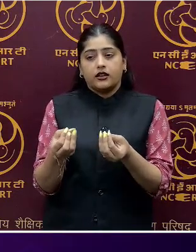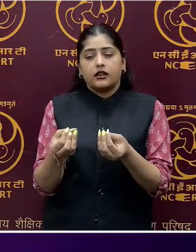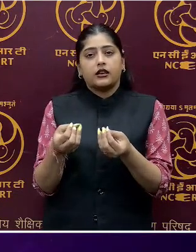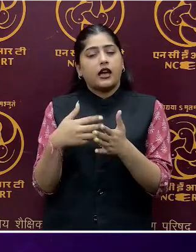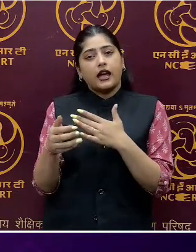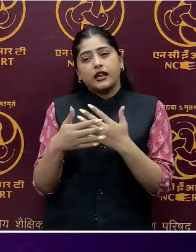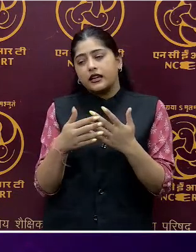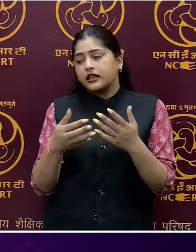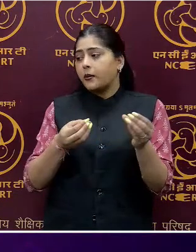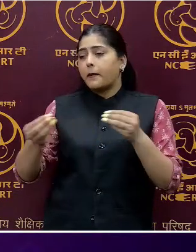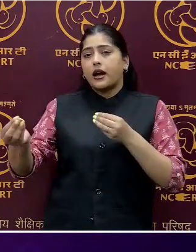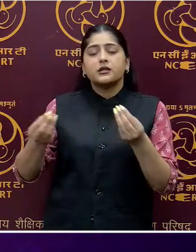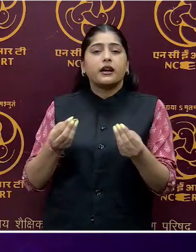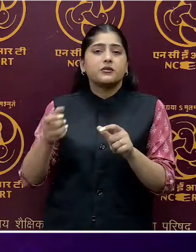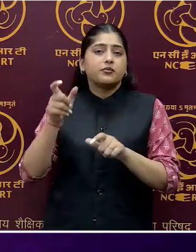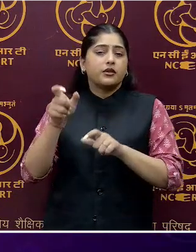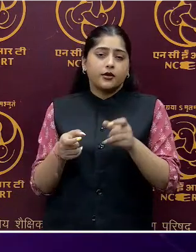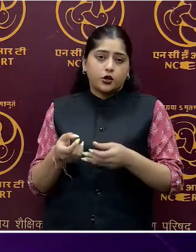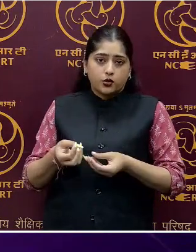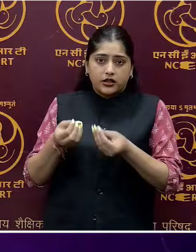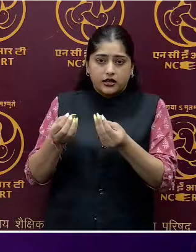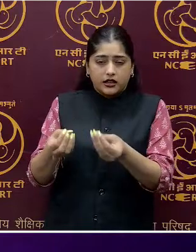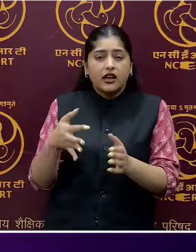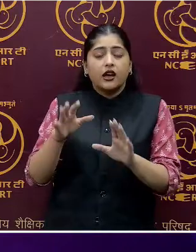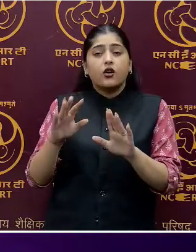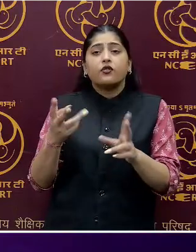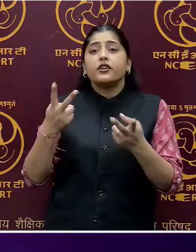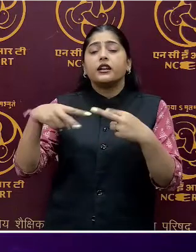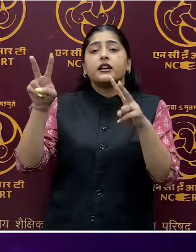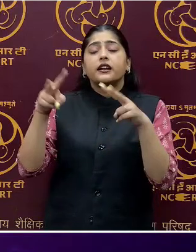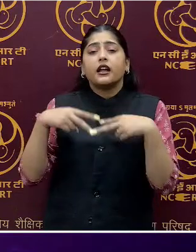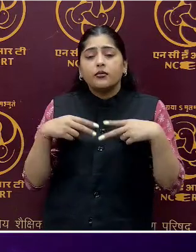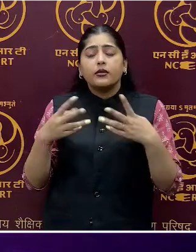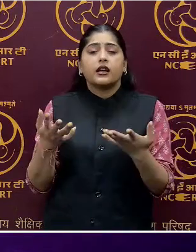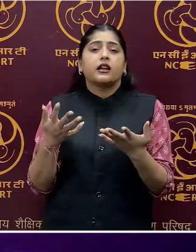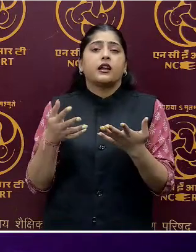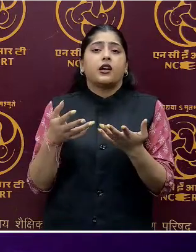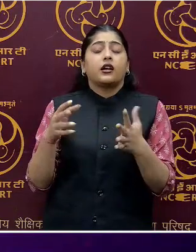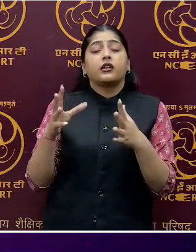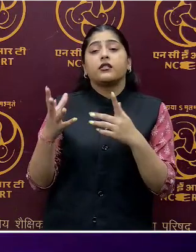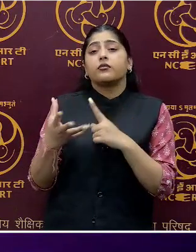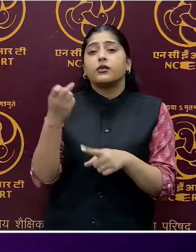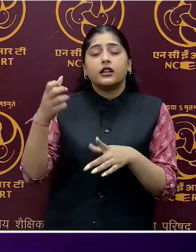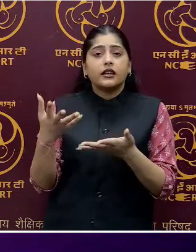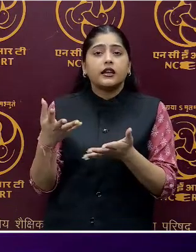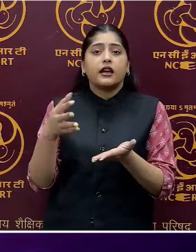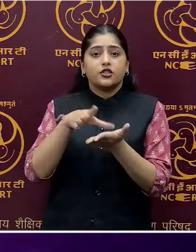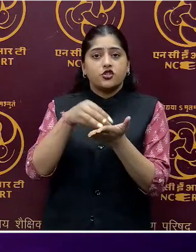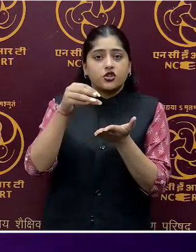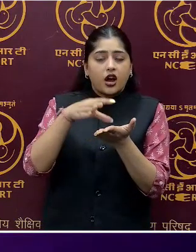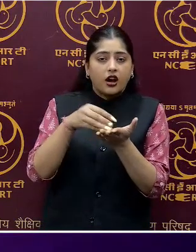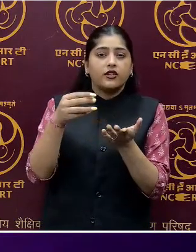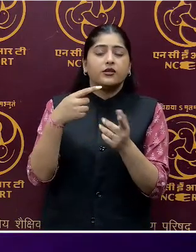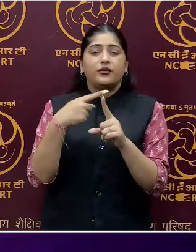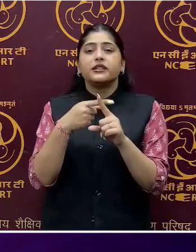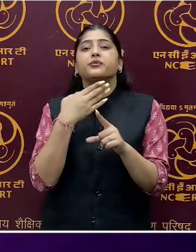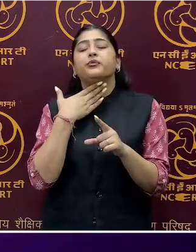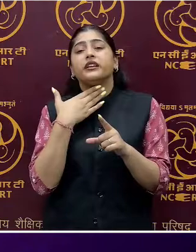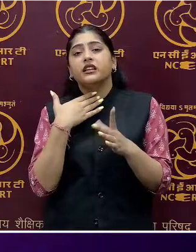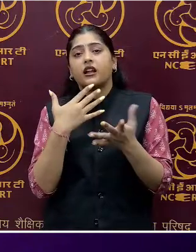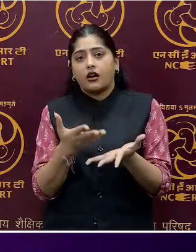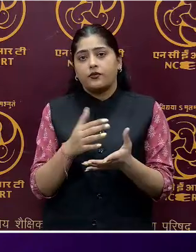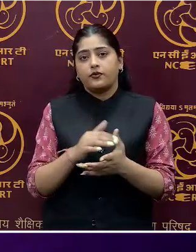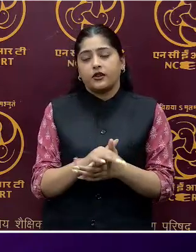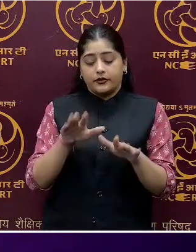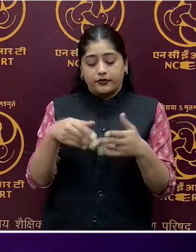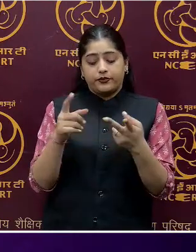their neighborhood, and in return what they are getting the rice and the jaggery. So another